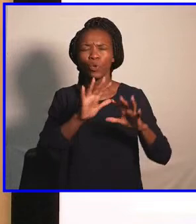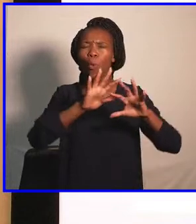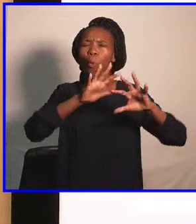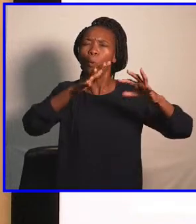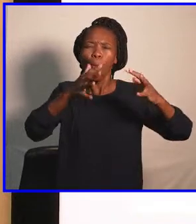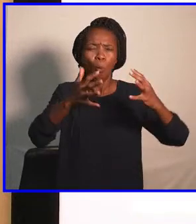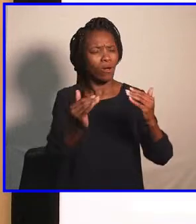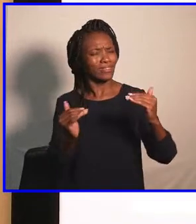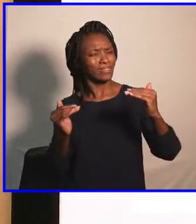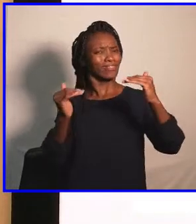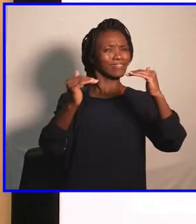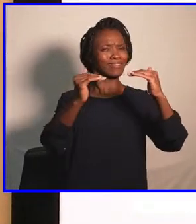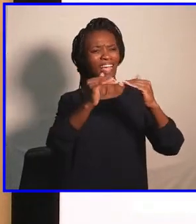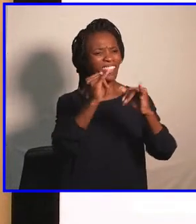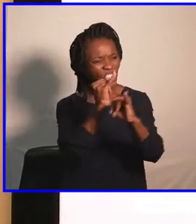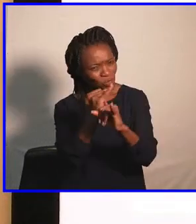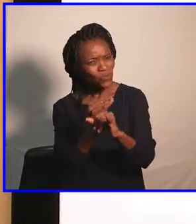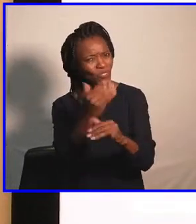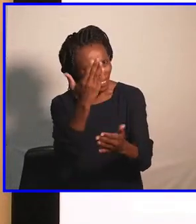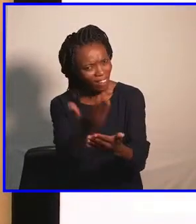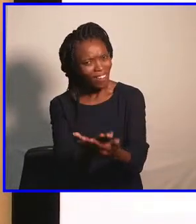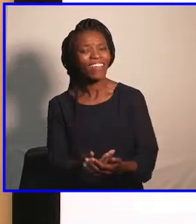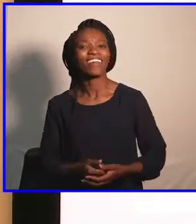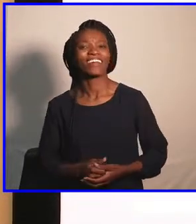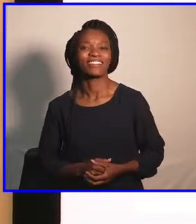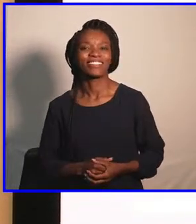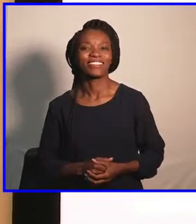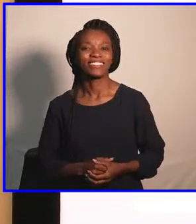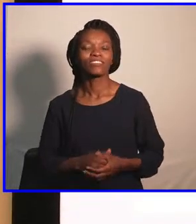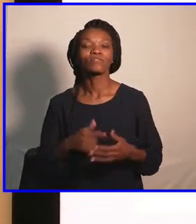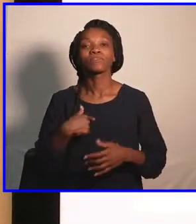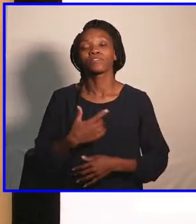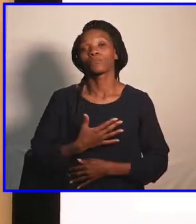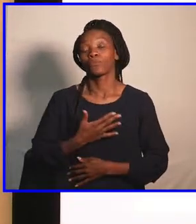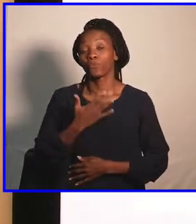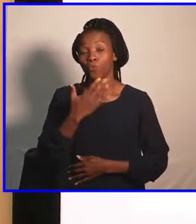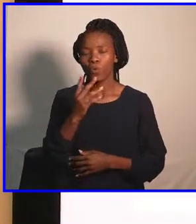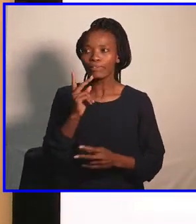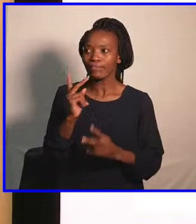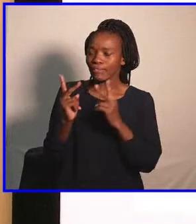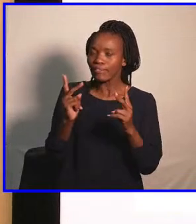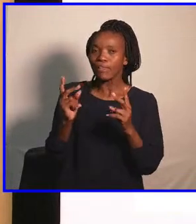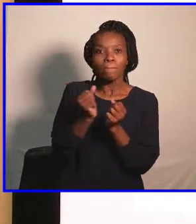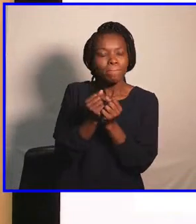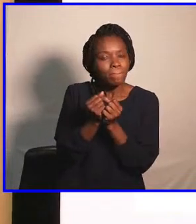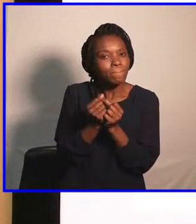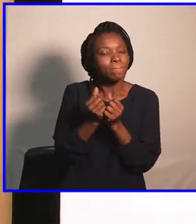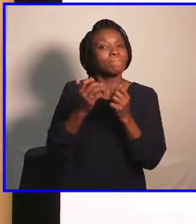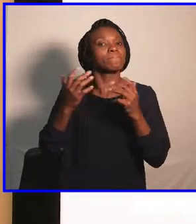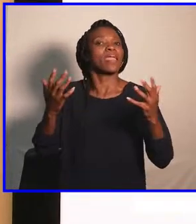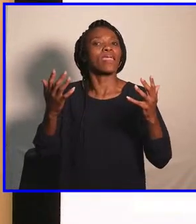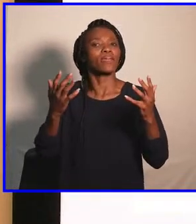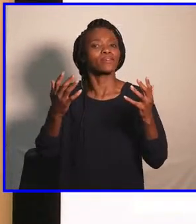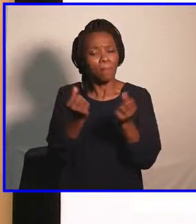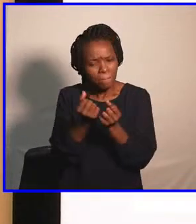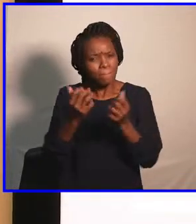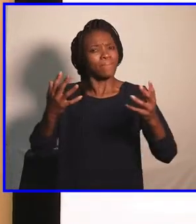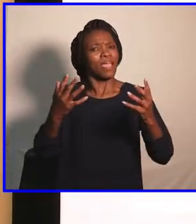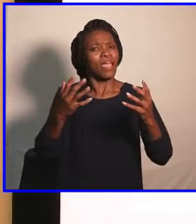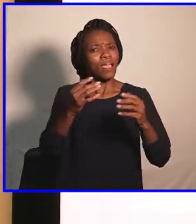world-class institution. And I'd like to see as many of our